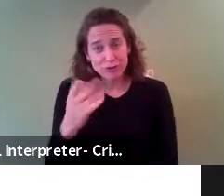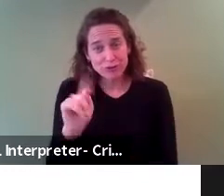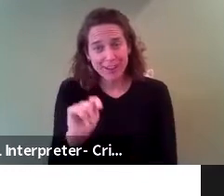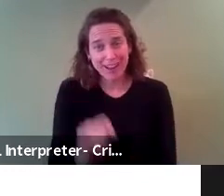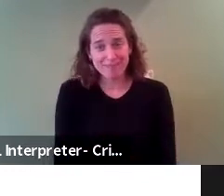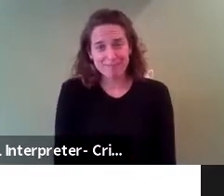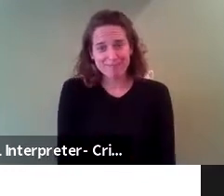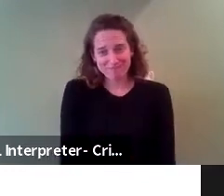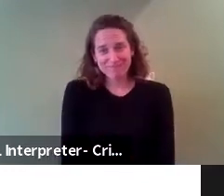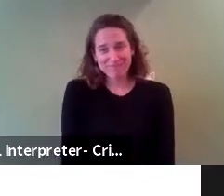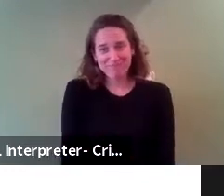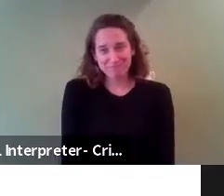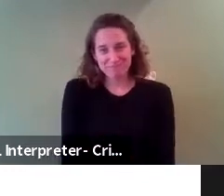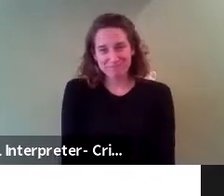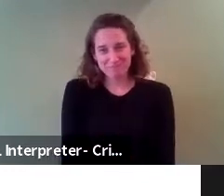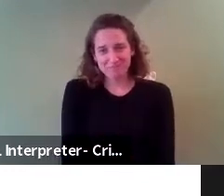like.